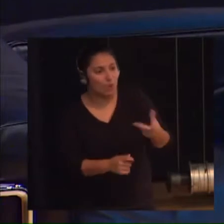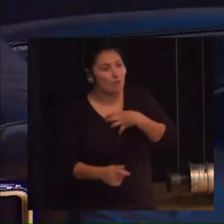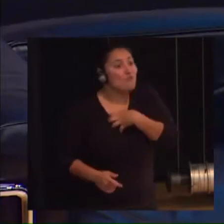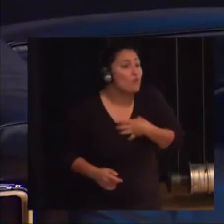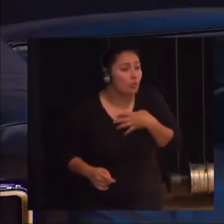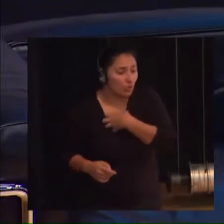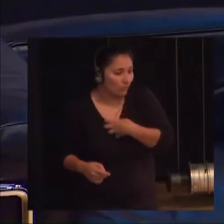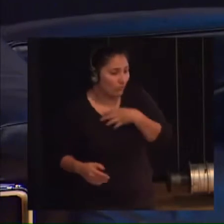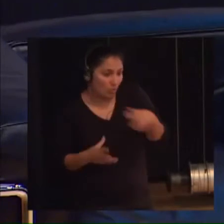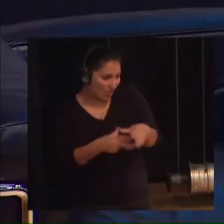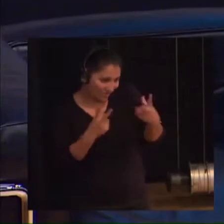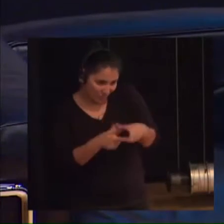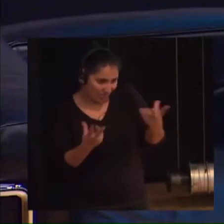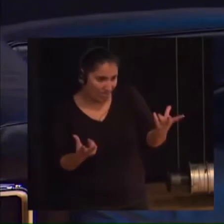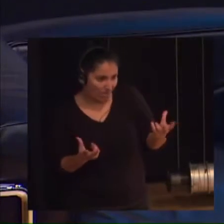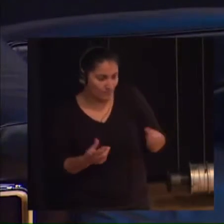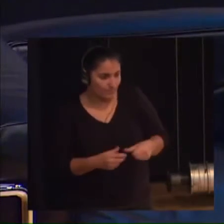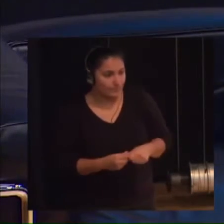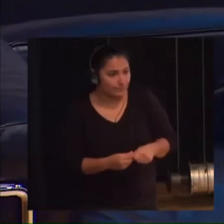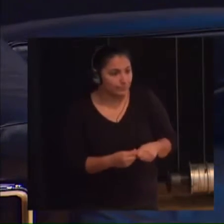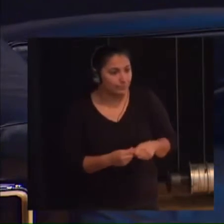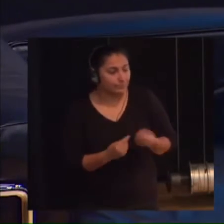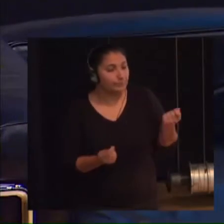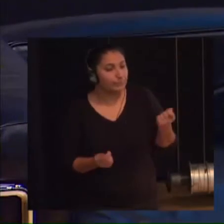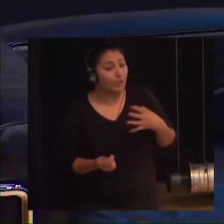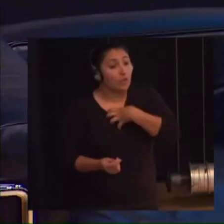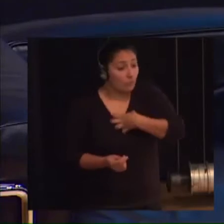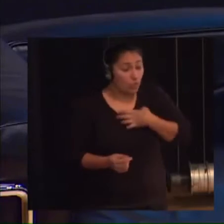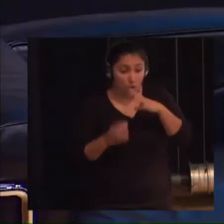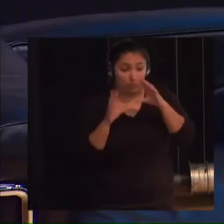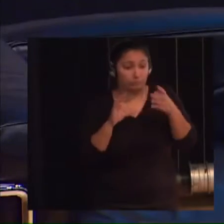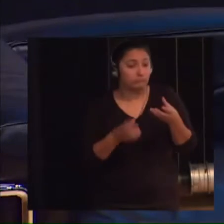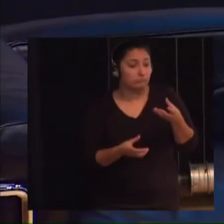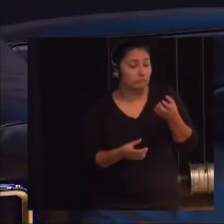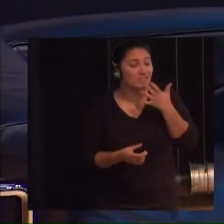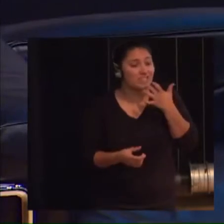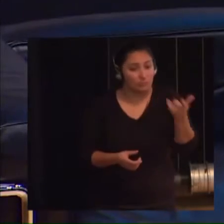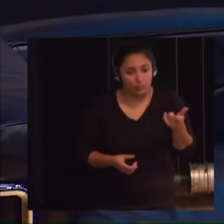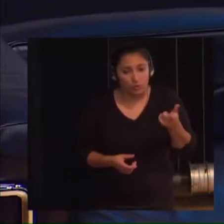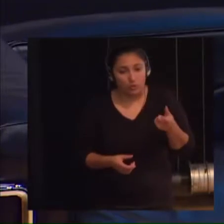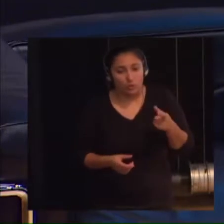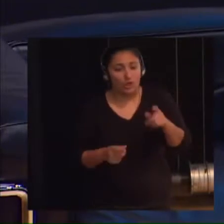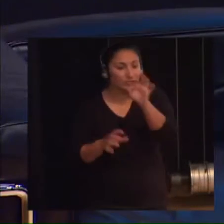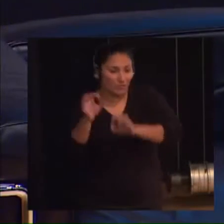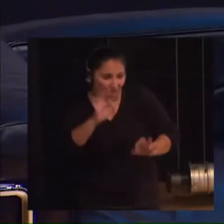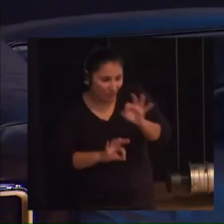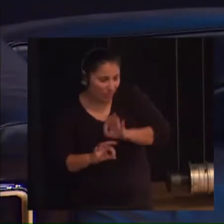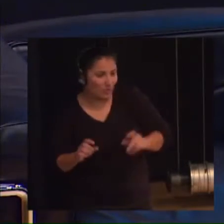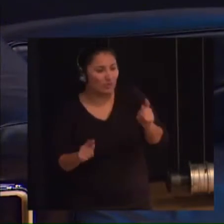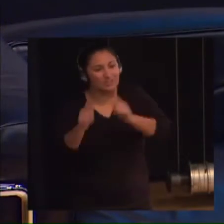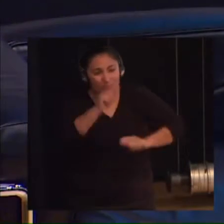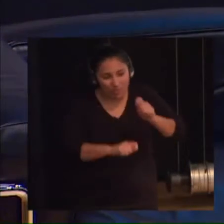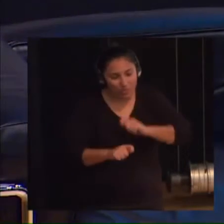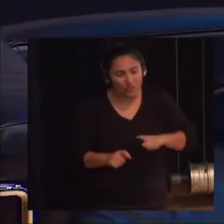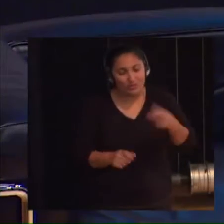for the many organizations that we work with, small independent media in Latin America, for instance, or the Texas Tribune in the US, or many other, some